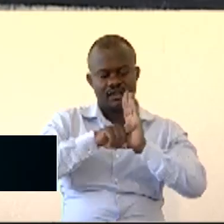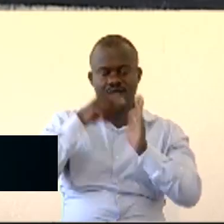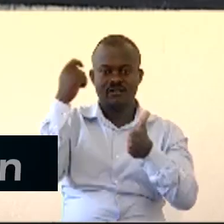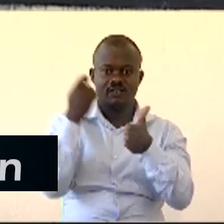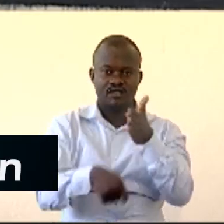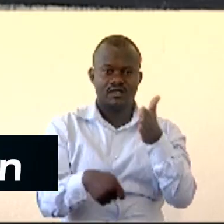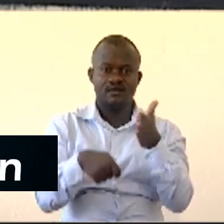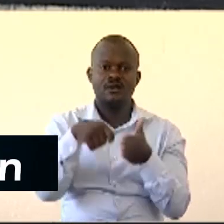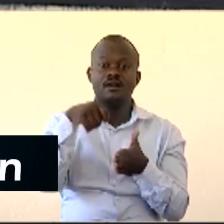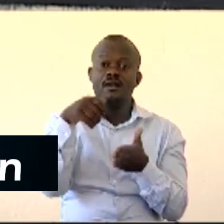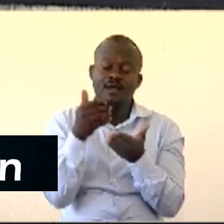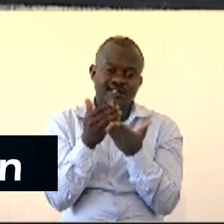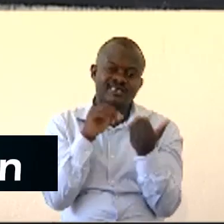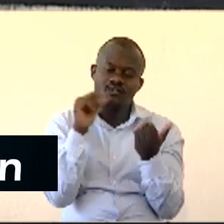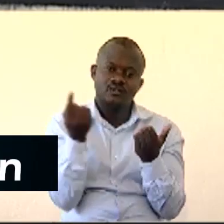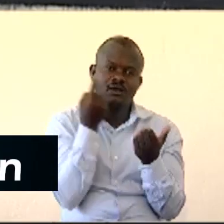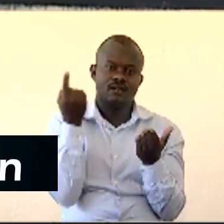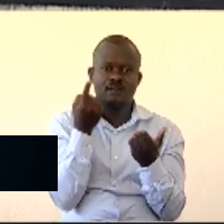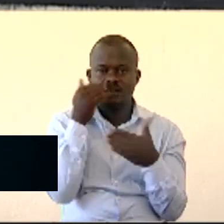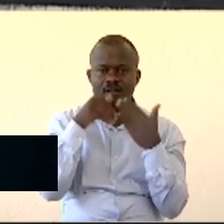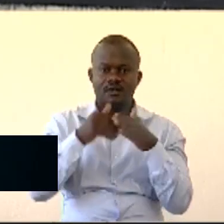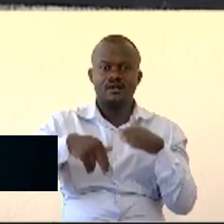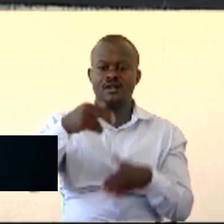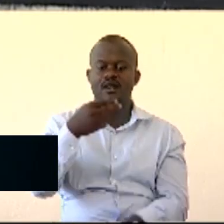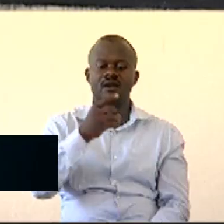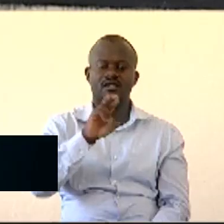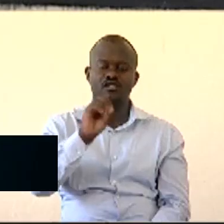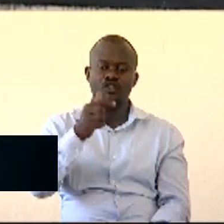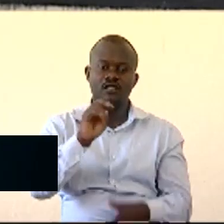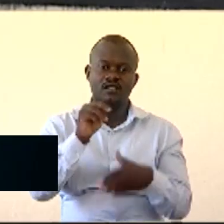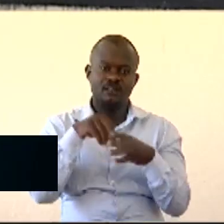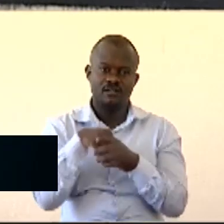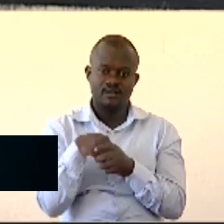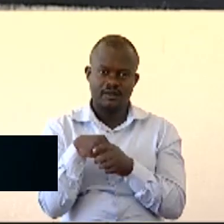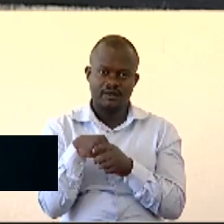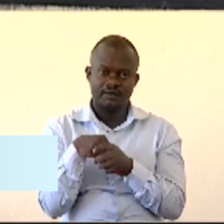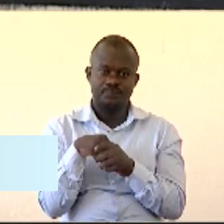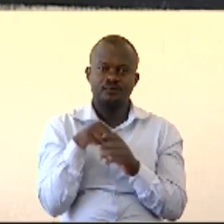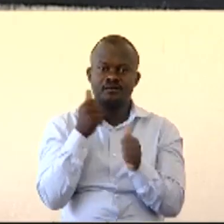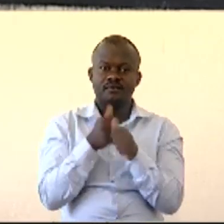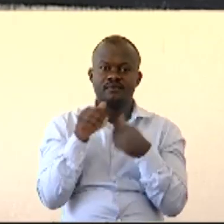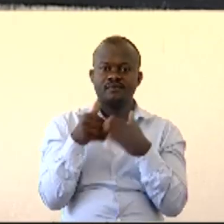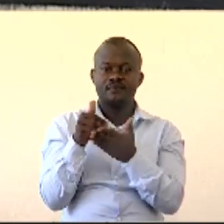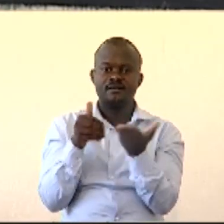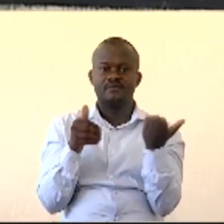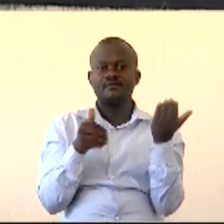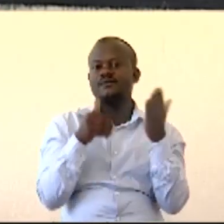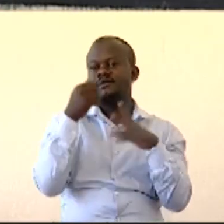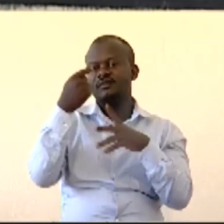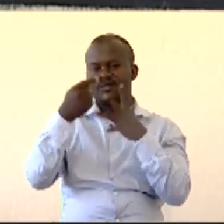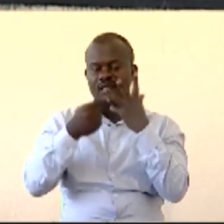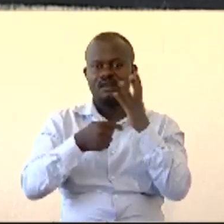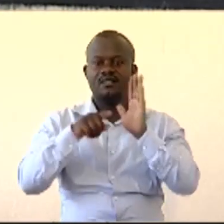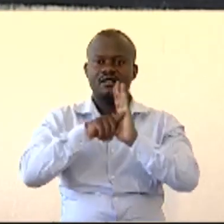except in hydrogen peroxide where it carries